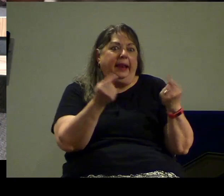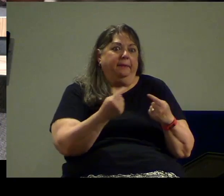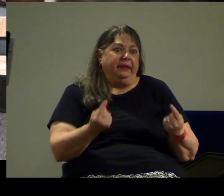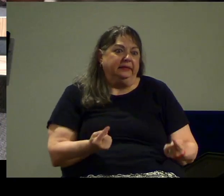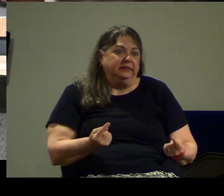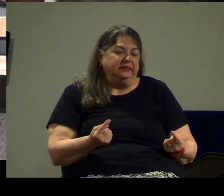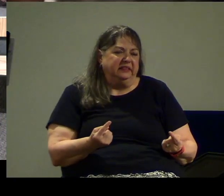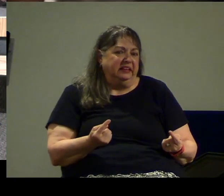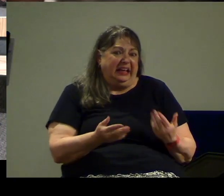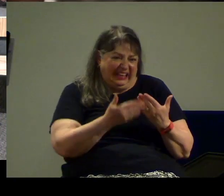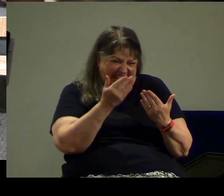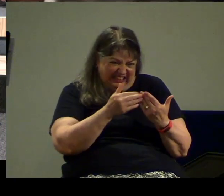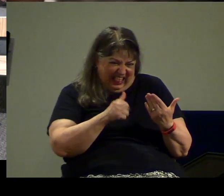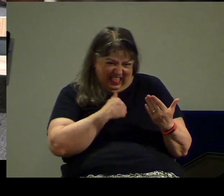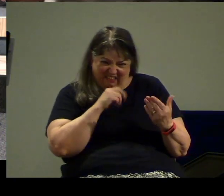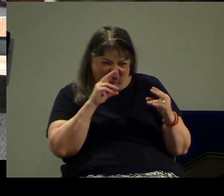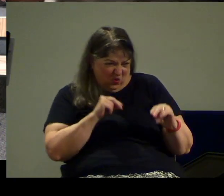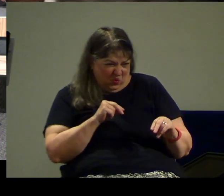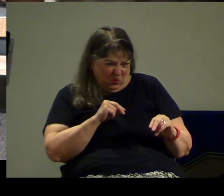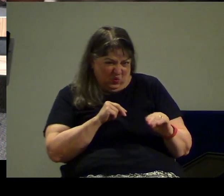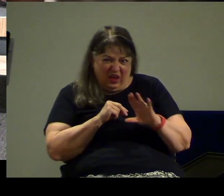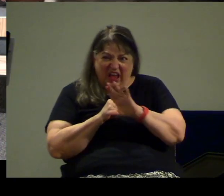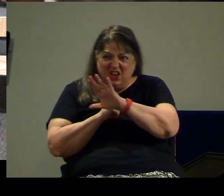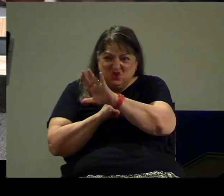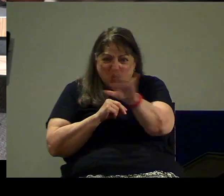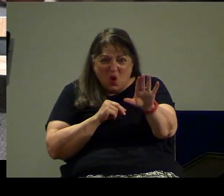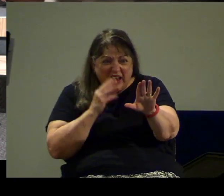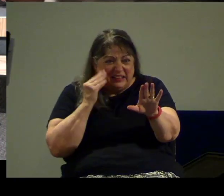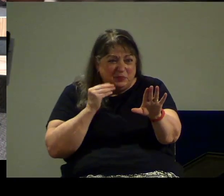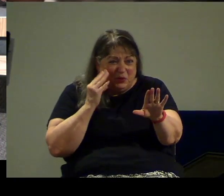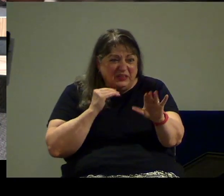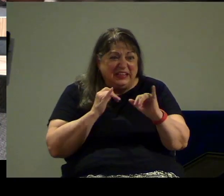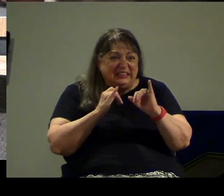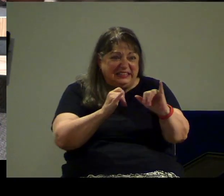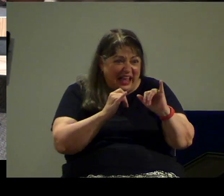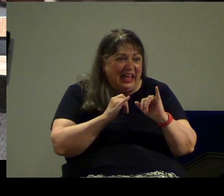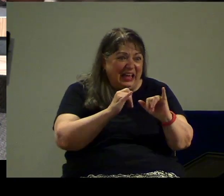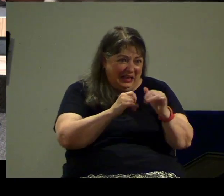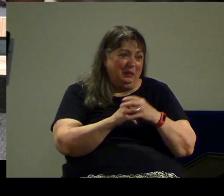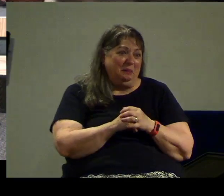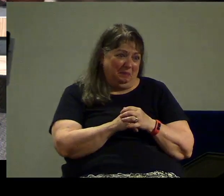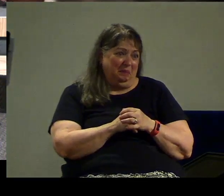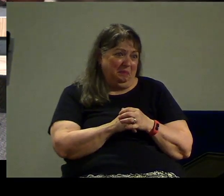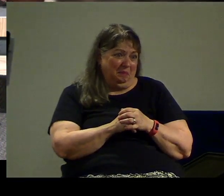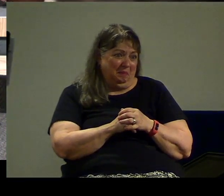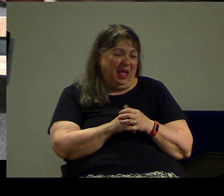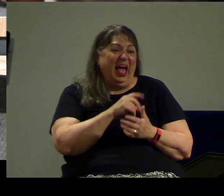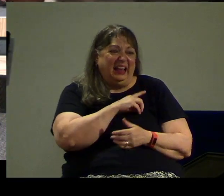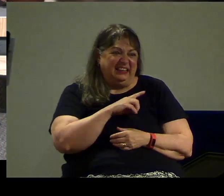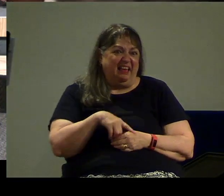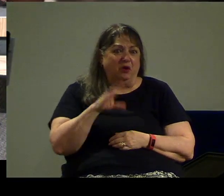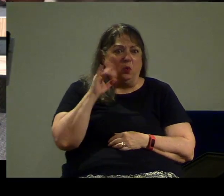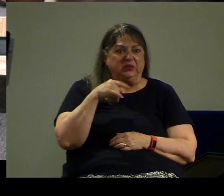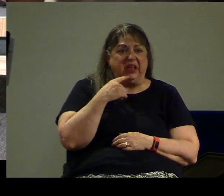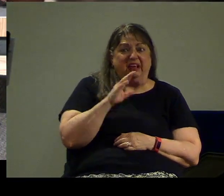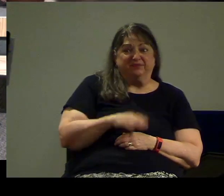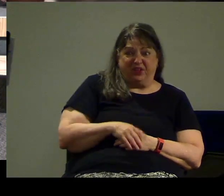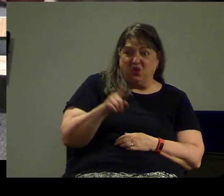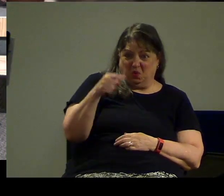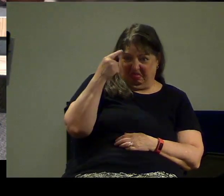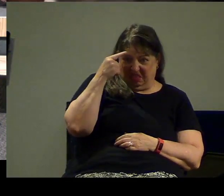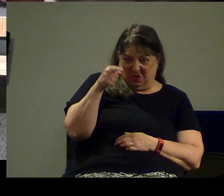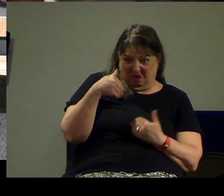life. We're going through stuff in life. We have hard times in life. David will say, well, tell me about it. I've been there, done